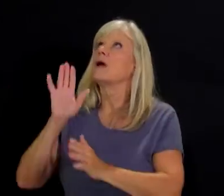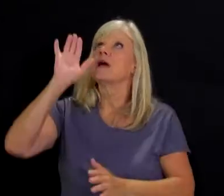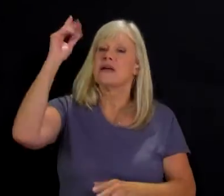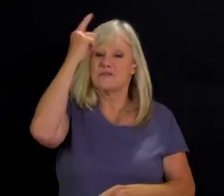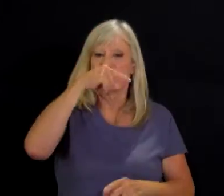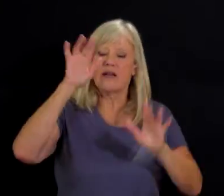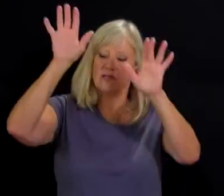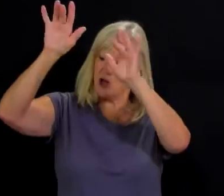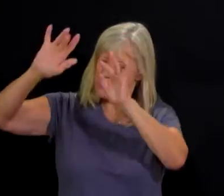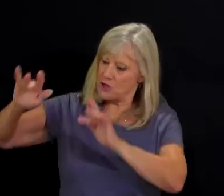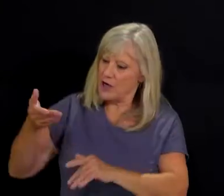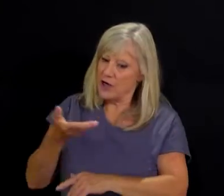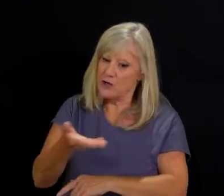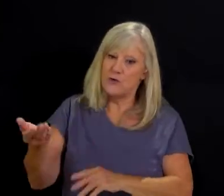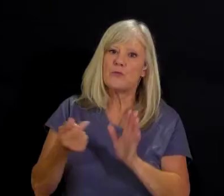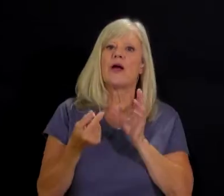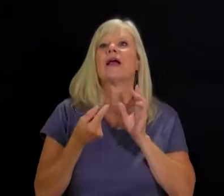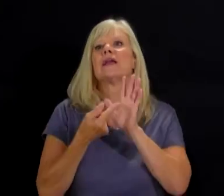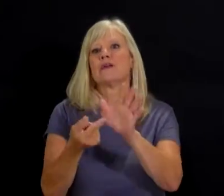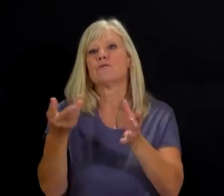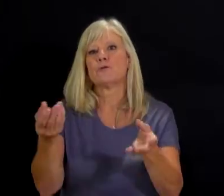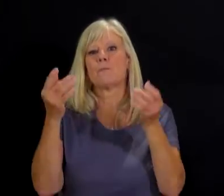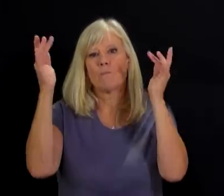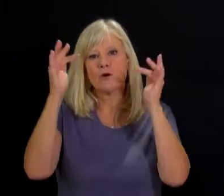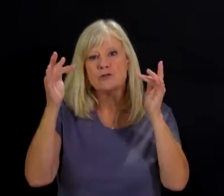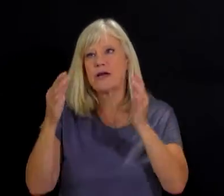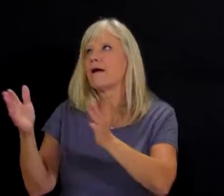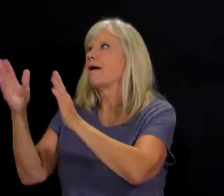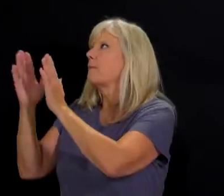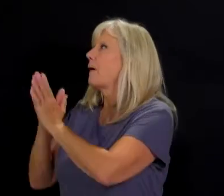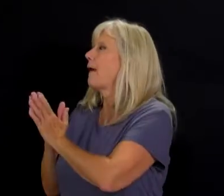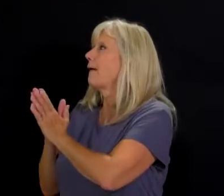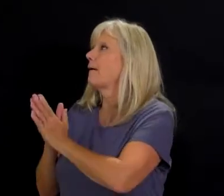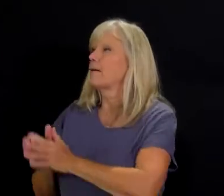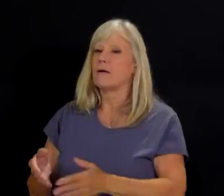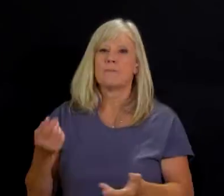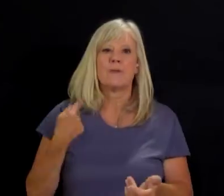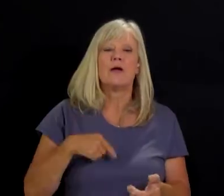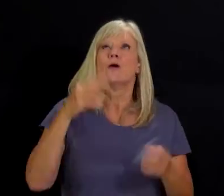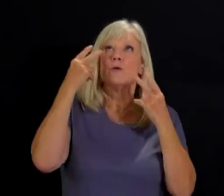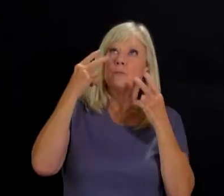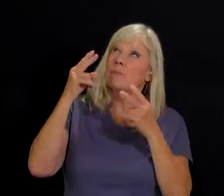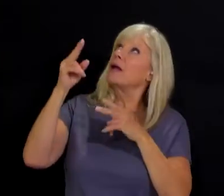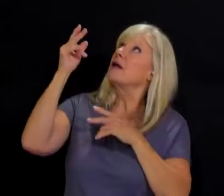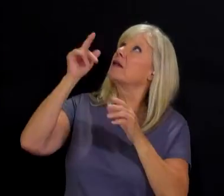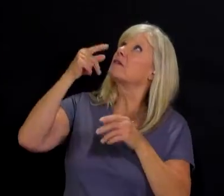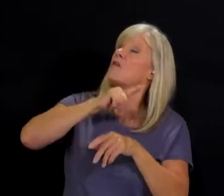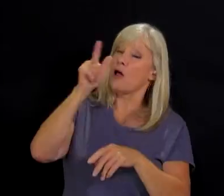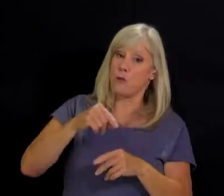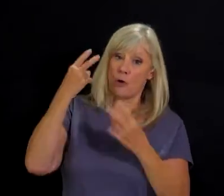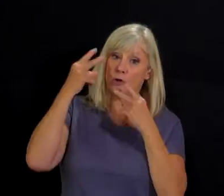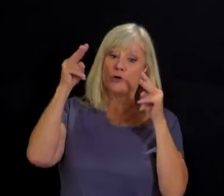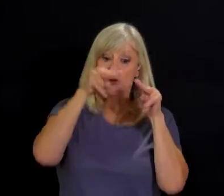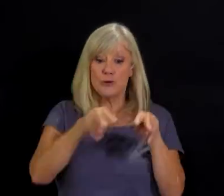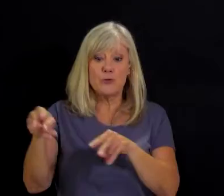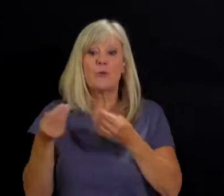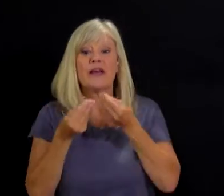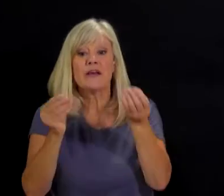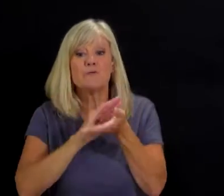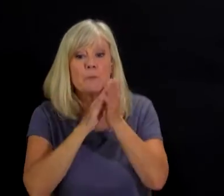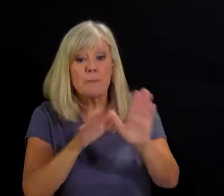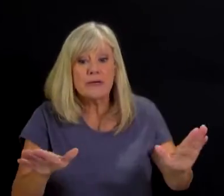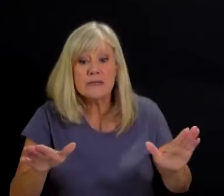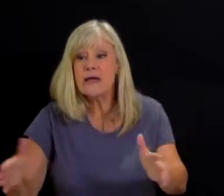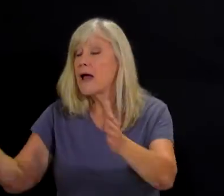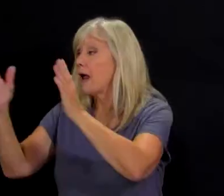shine upon you and show you his mercy. Amen. May he turn his countenance towards you and give you his peace.